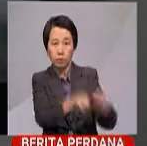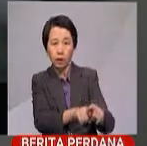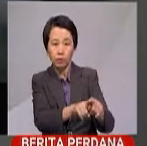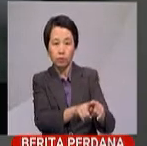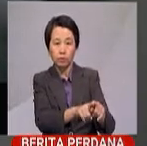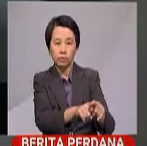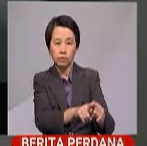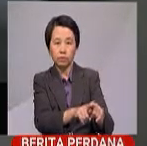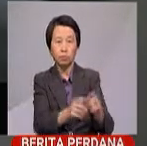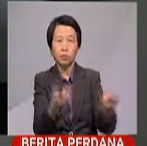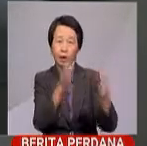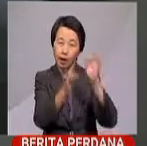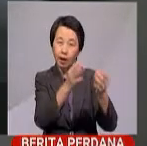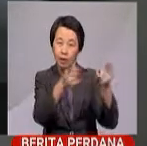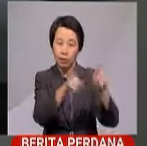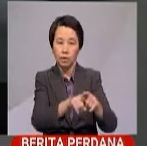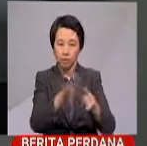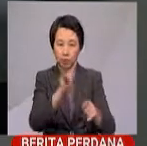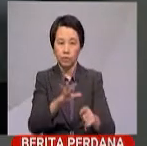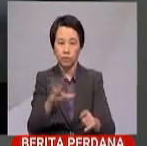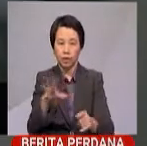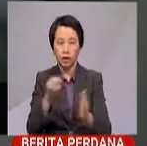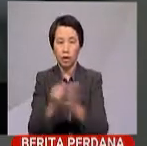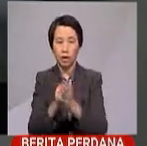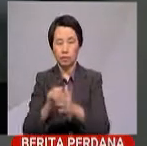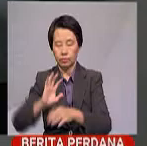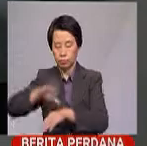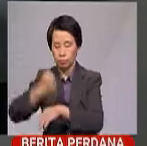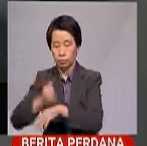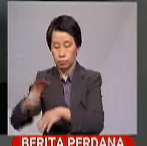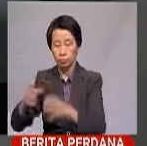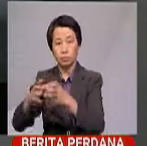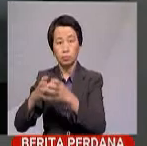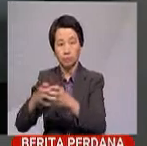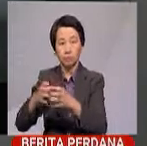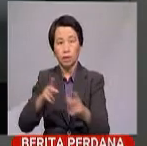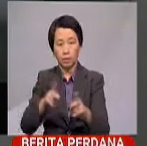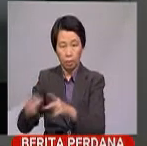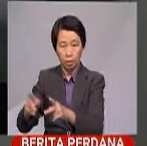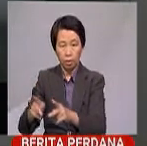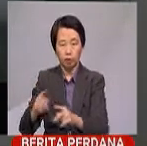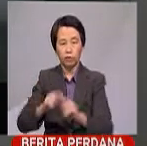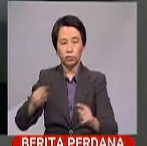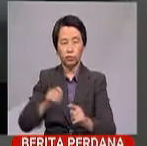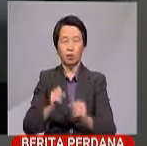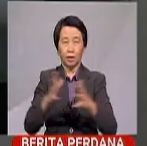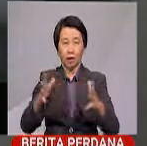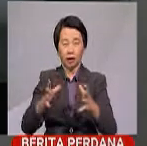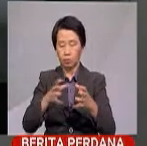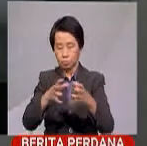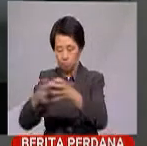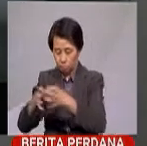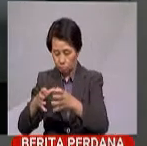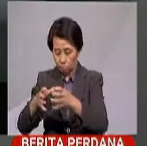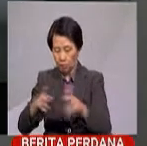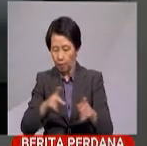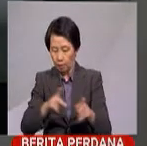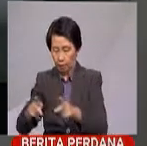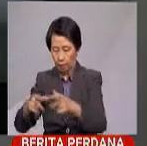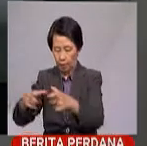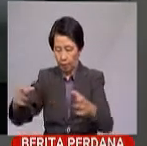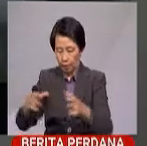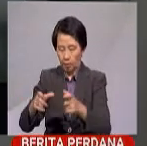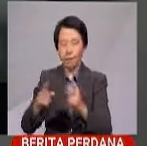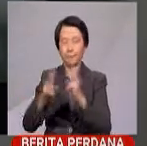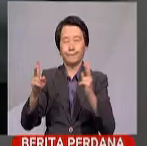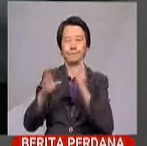we can we can adopt the same contingency plan but the the biggest problem with the contingency plan will be I mean the biggest